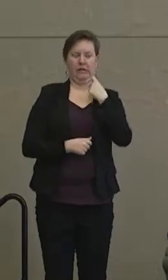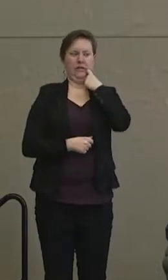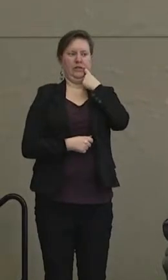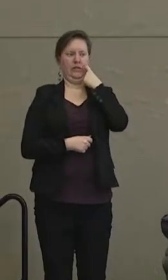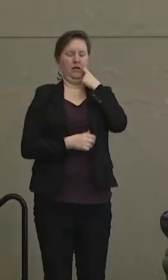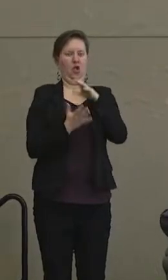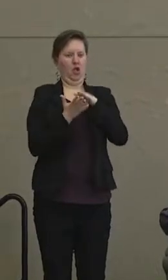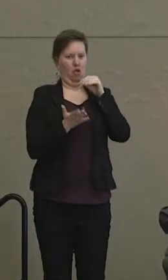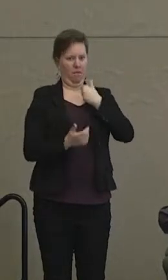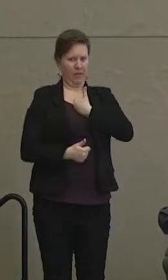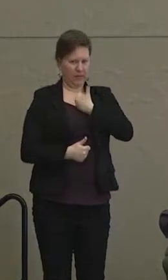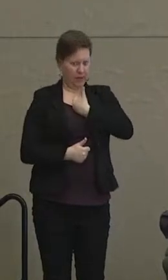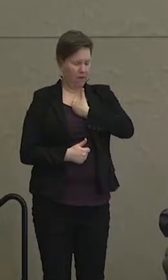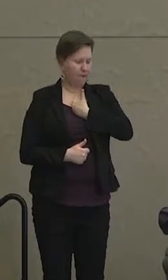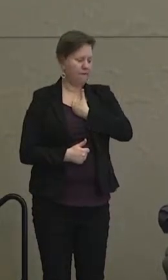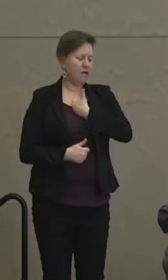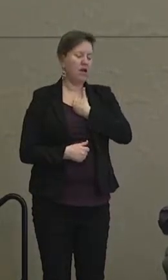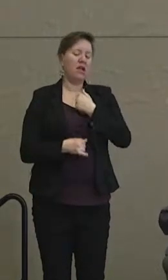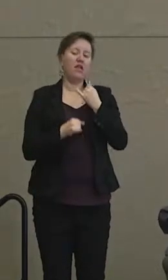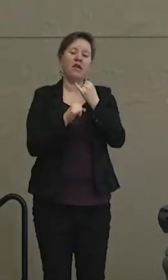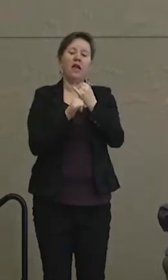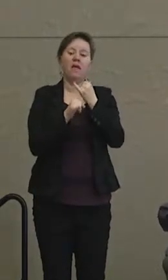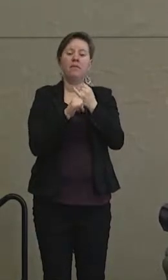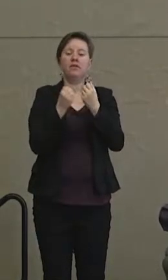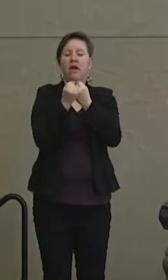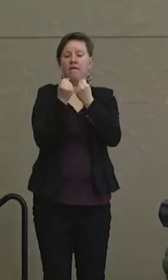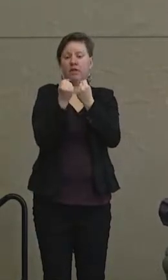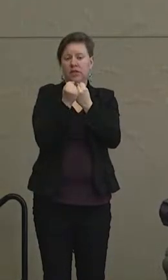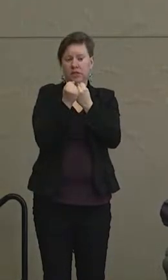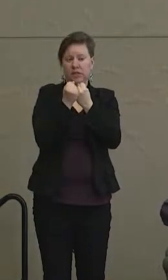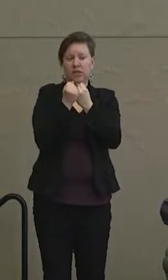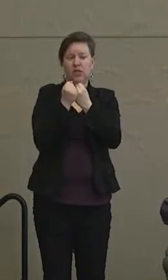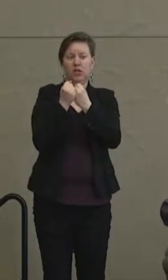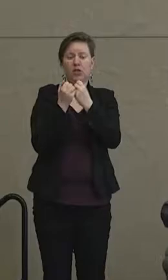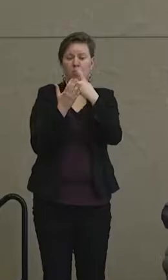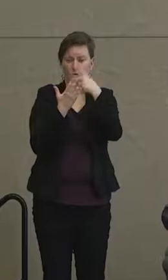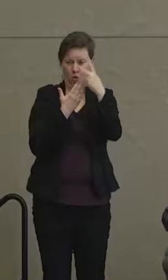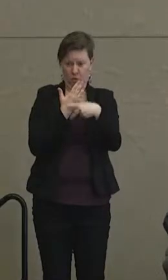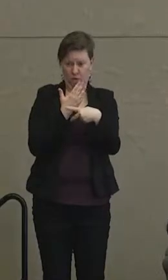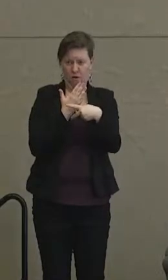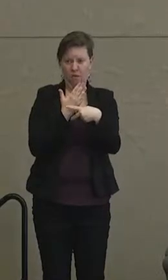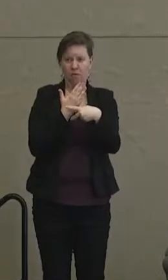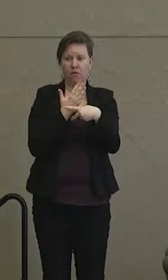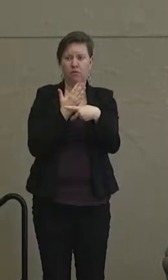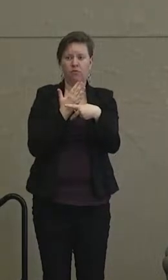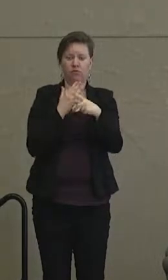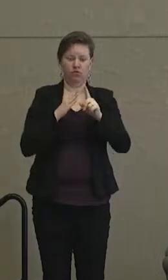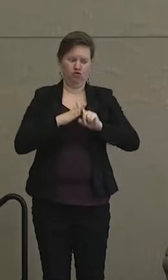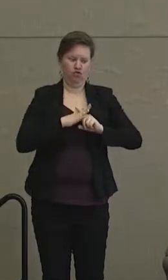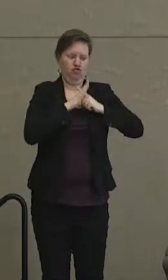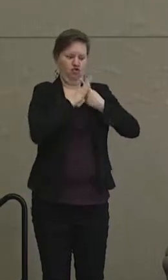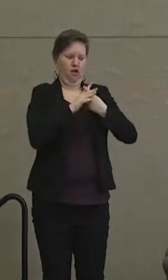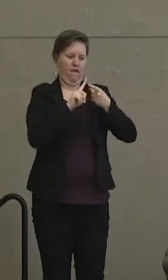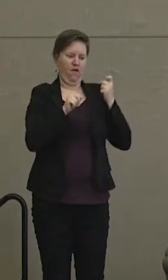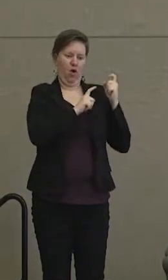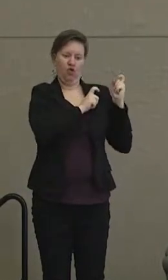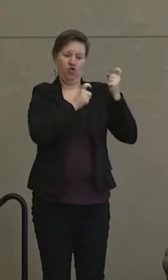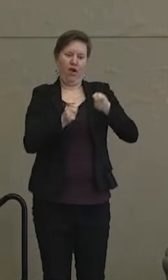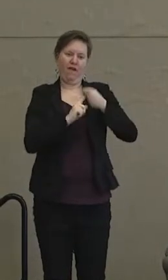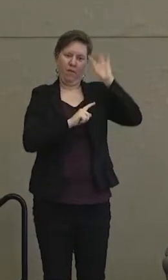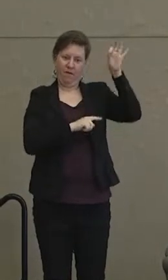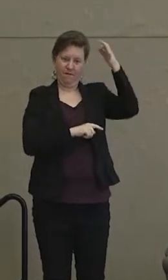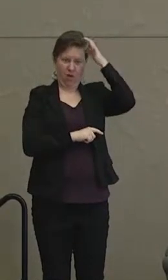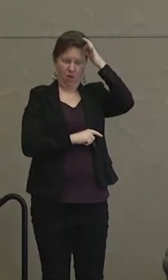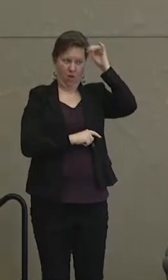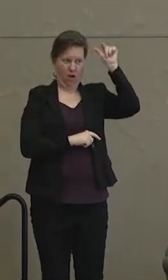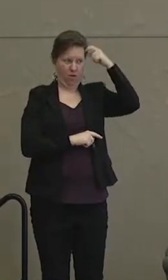kind of learned, is that the Campus Advocacy Network program came out of a grant from the federal